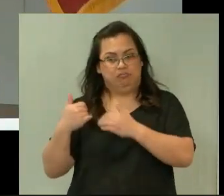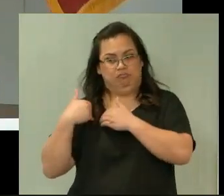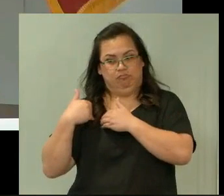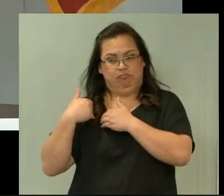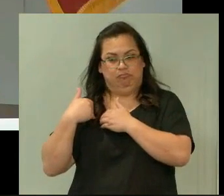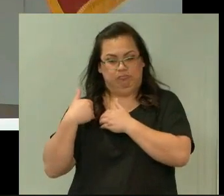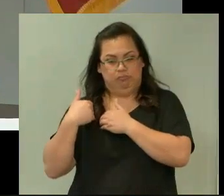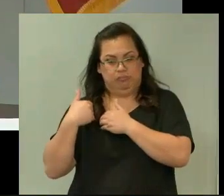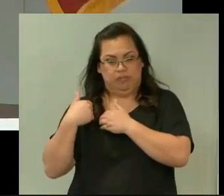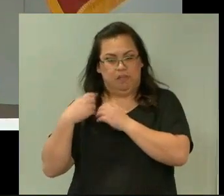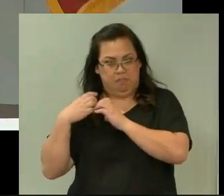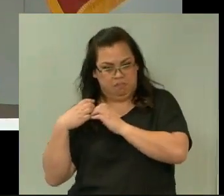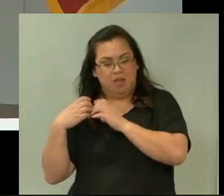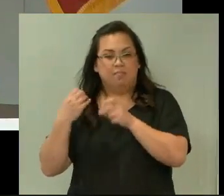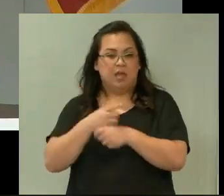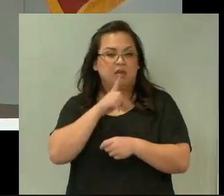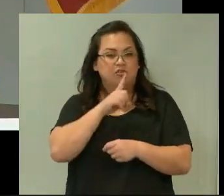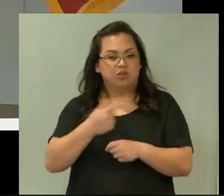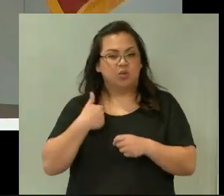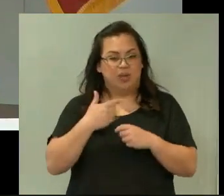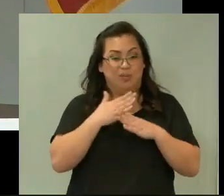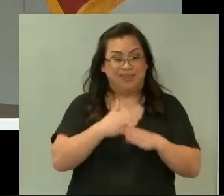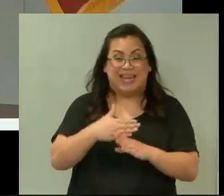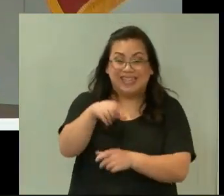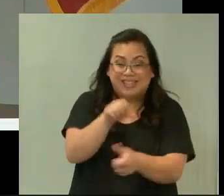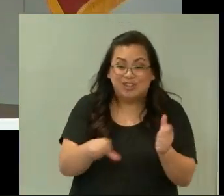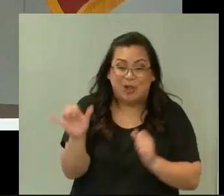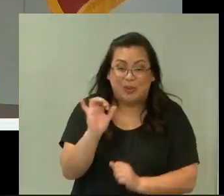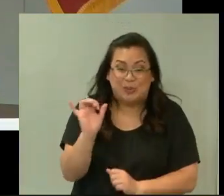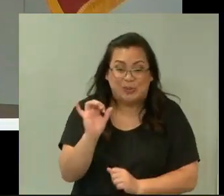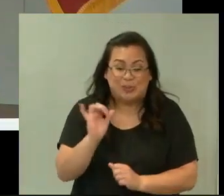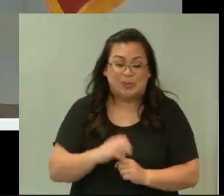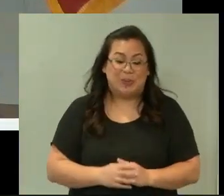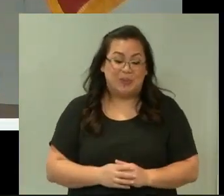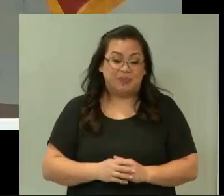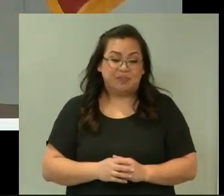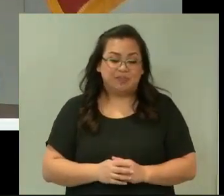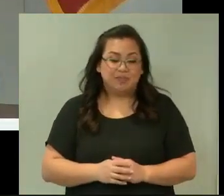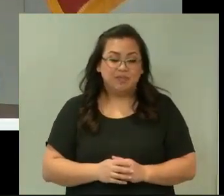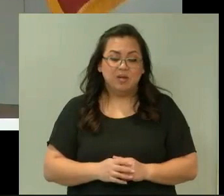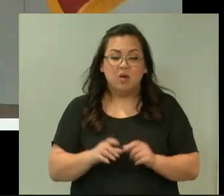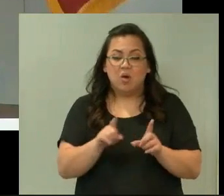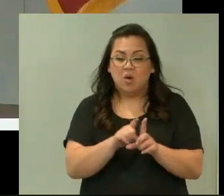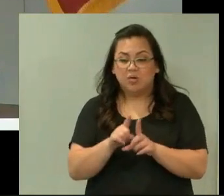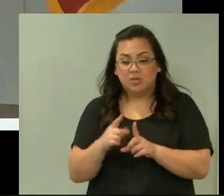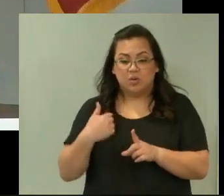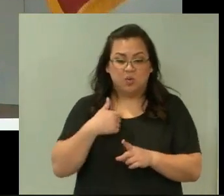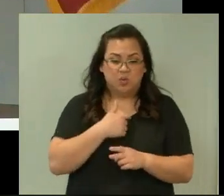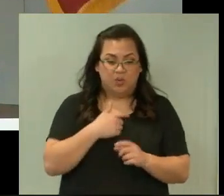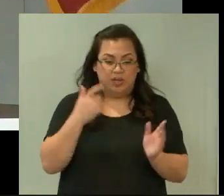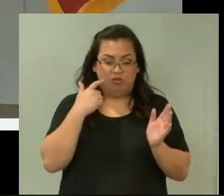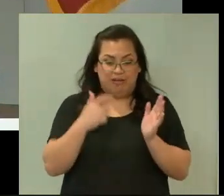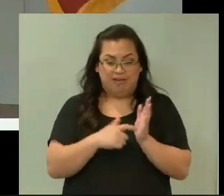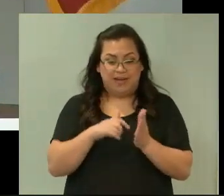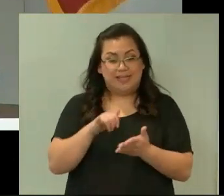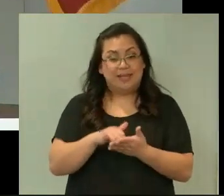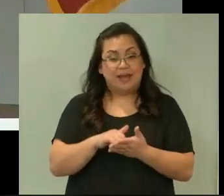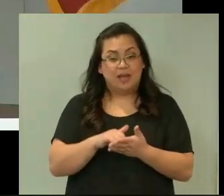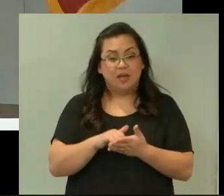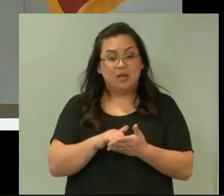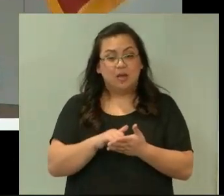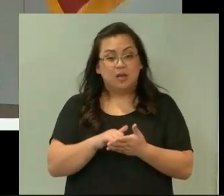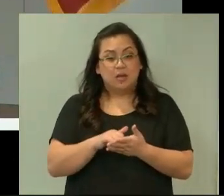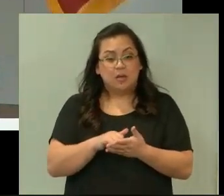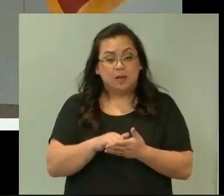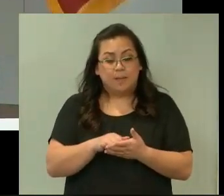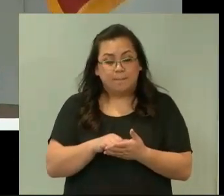to make sure that we protect one another. But we also recognize that the place where we